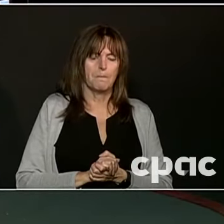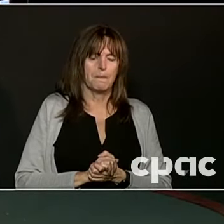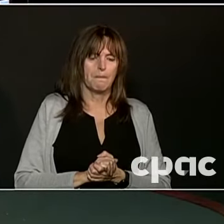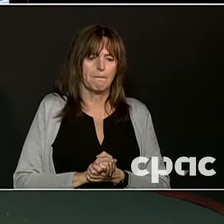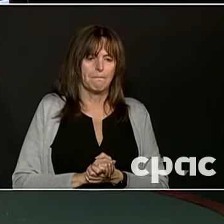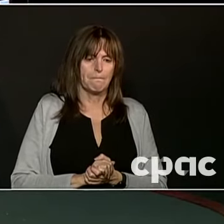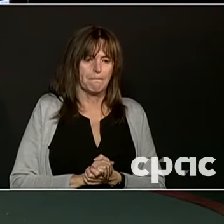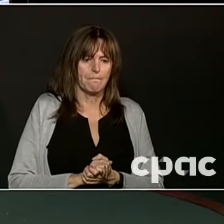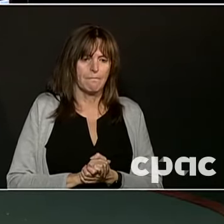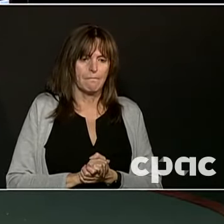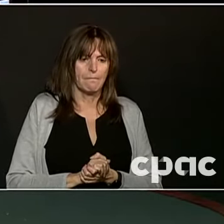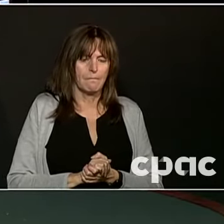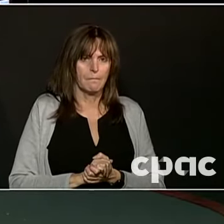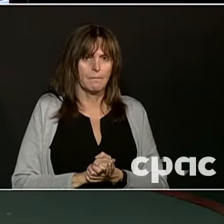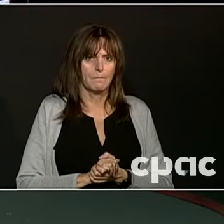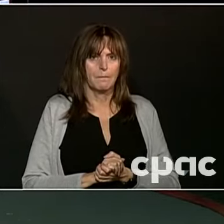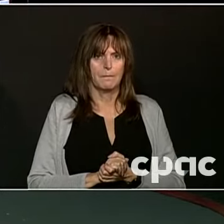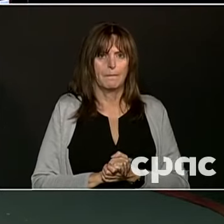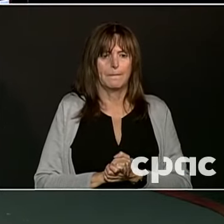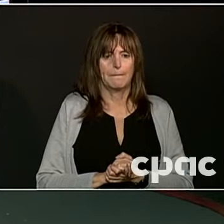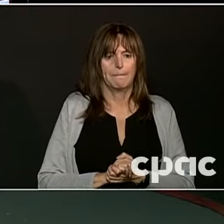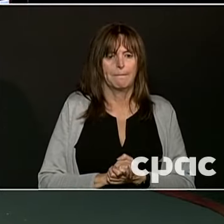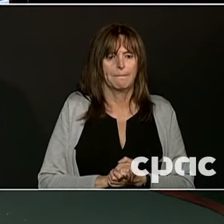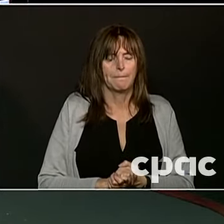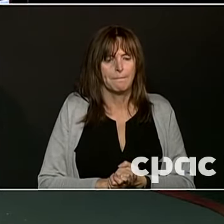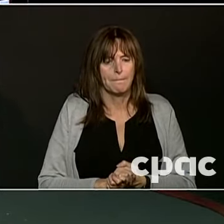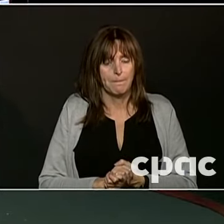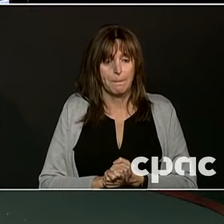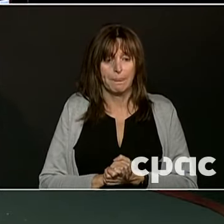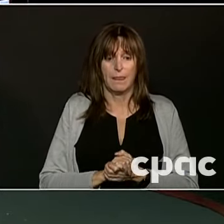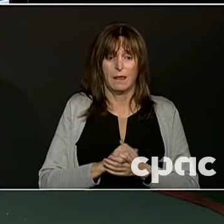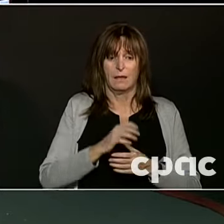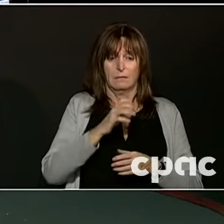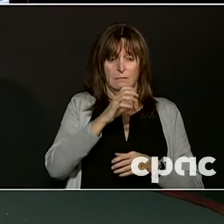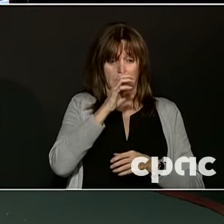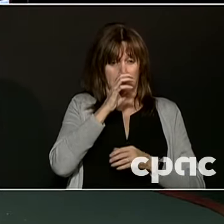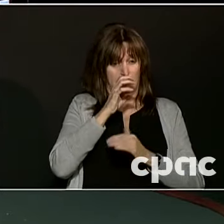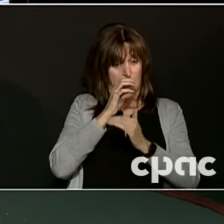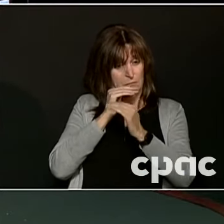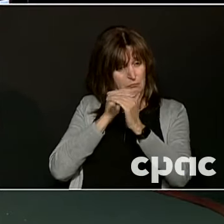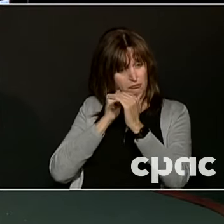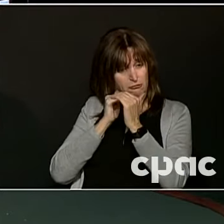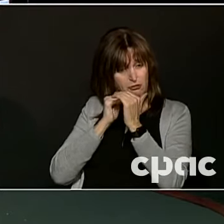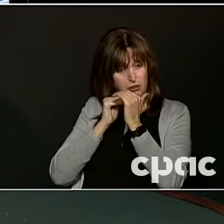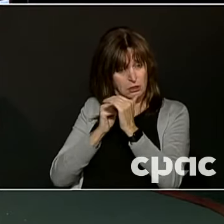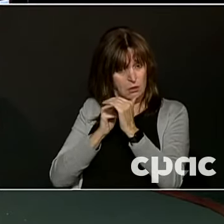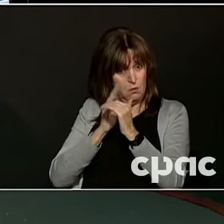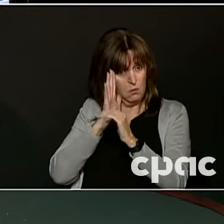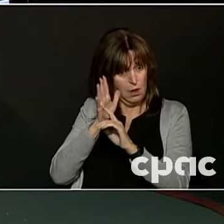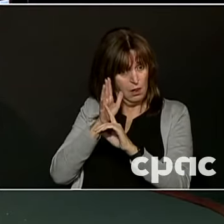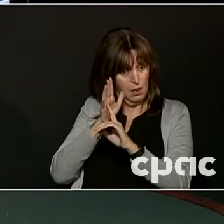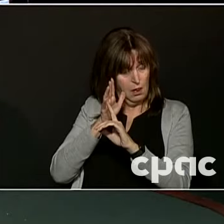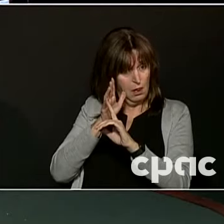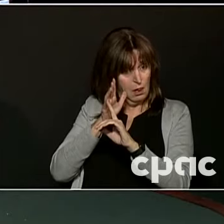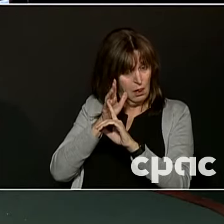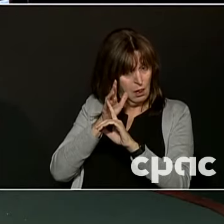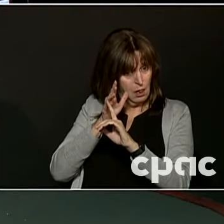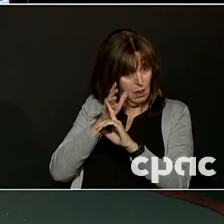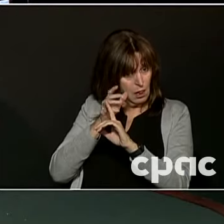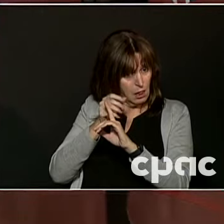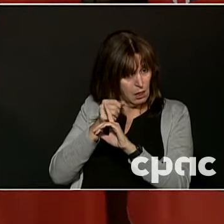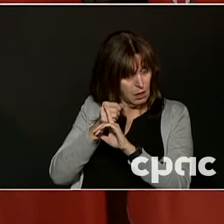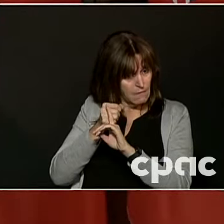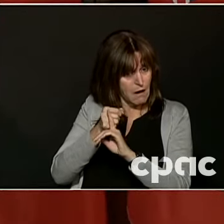restrictions can effectively control the amount of growth you're predicting today. That what we did over the last month doesn't seem to have had a huge effect.